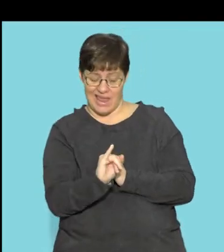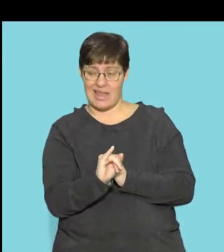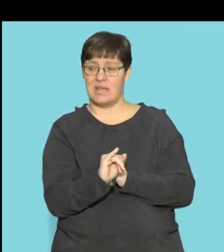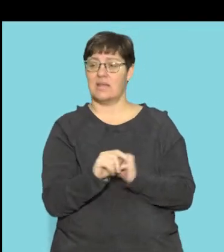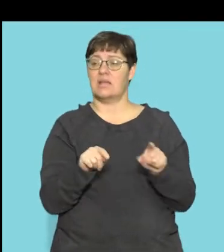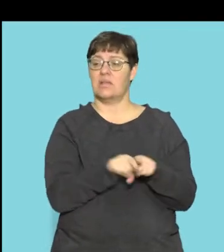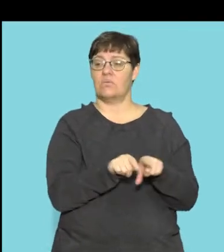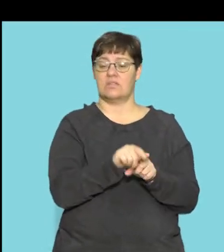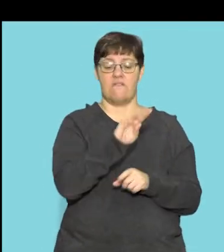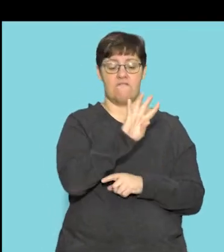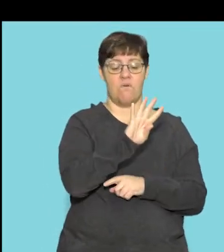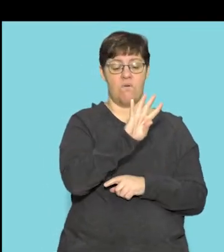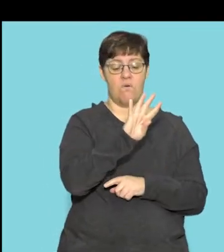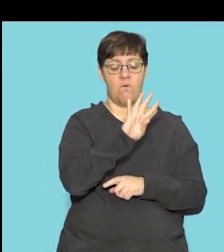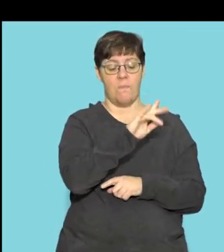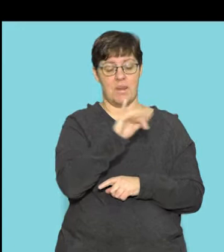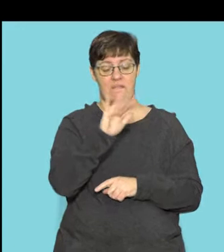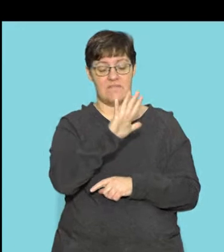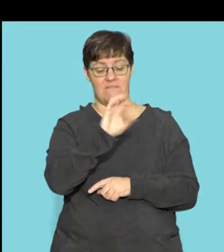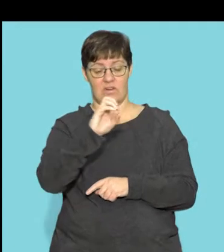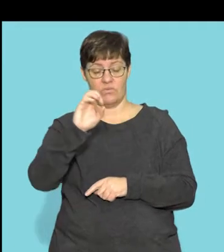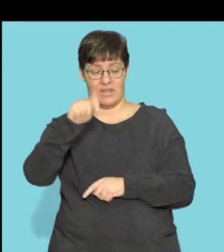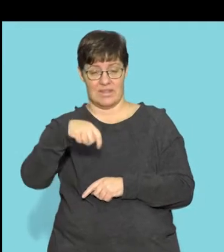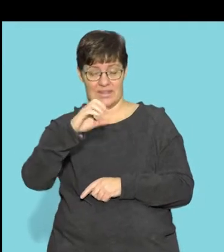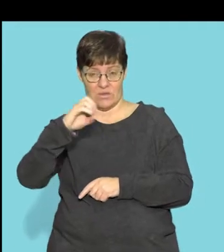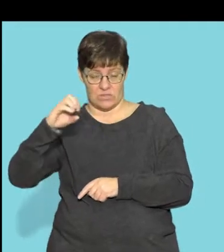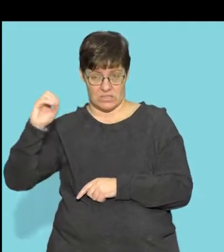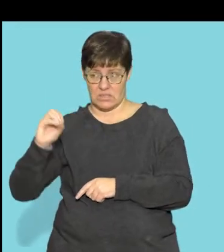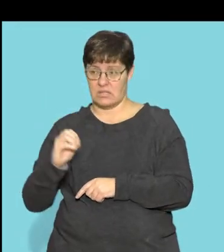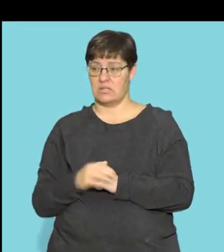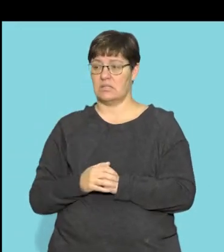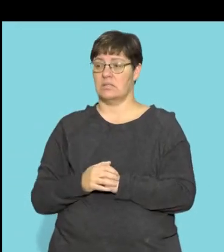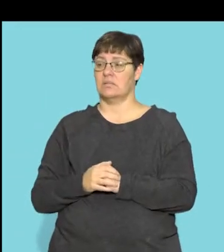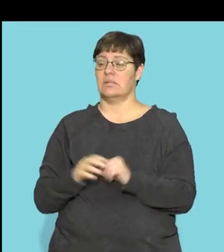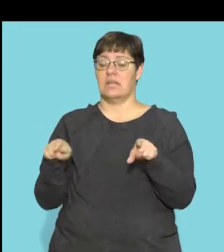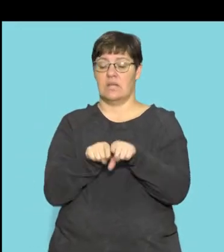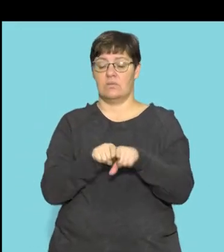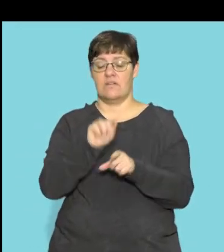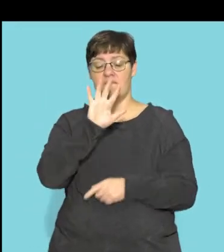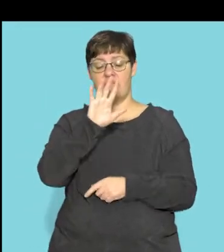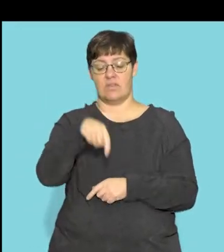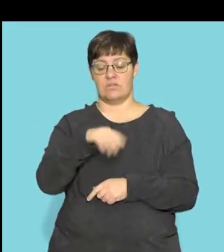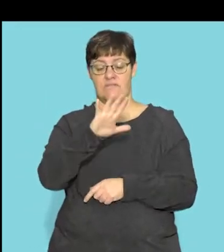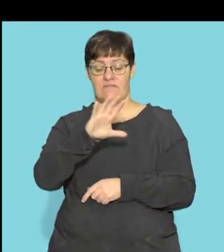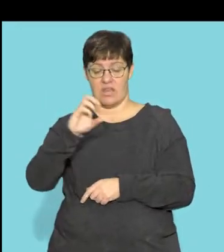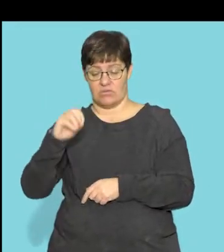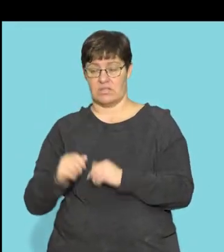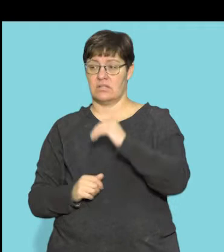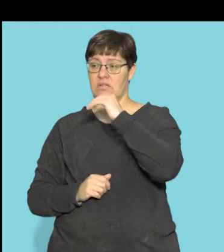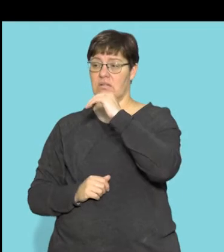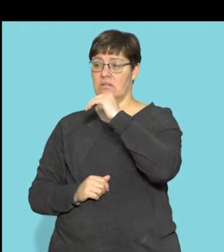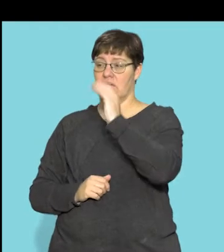4,500,000 equals to 5,500, and this into 1